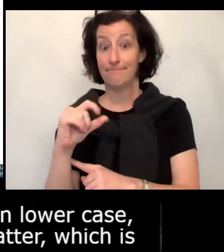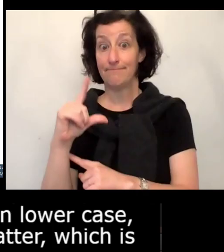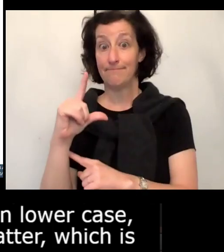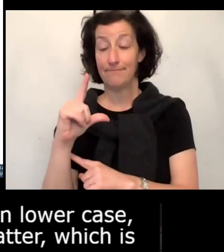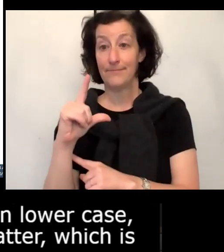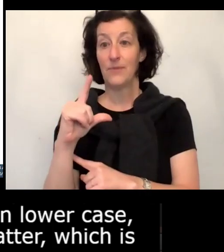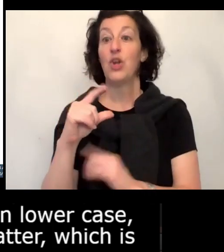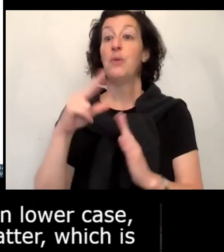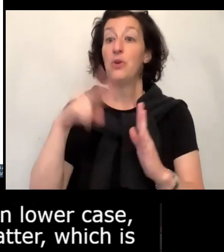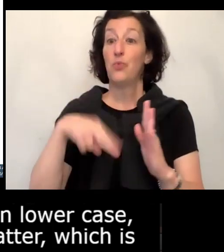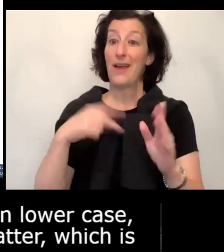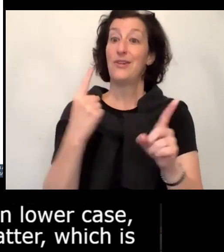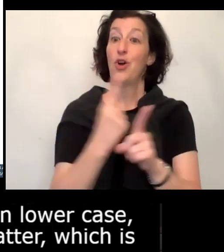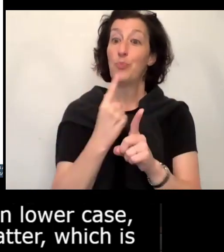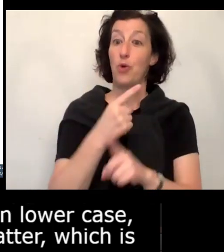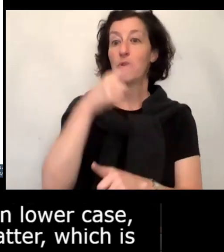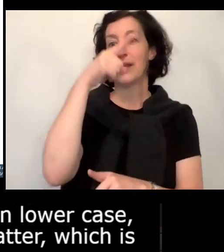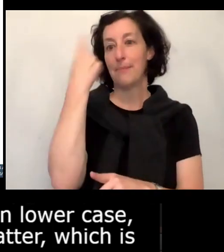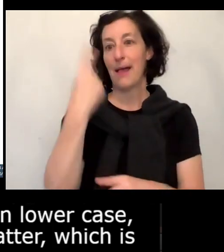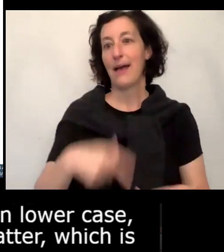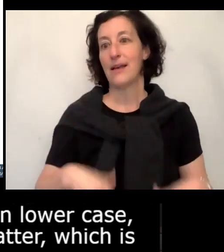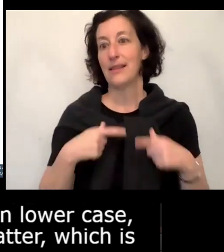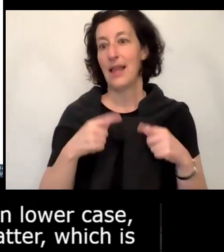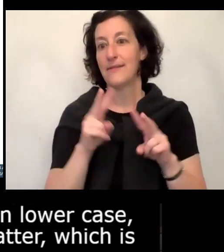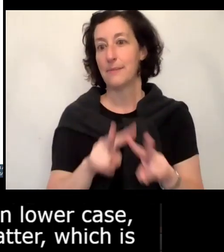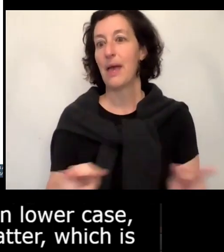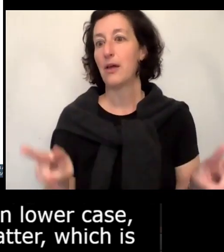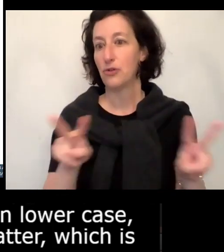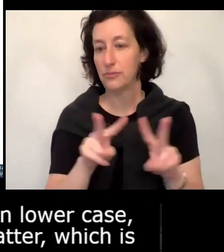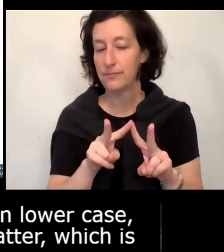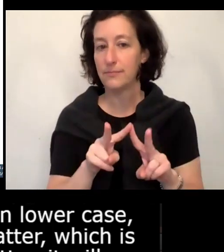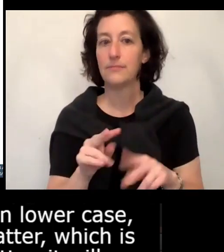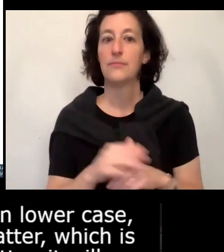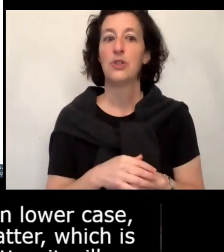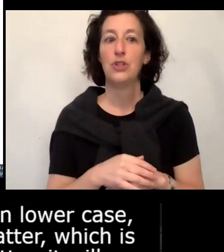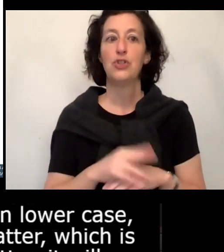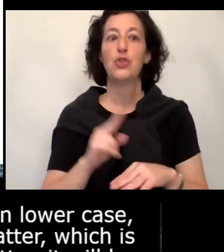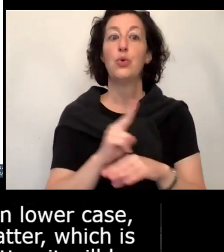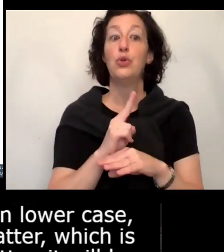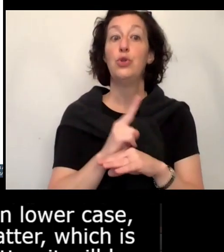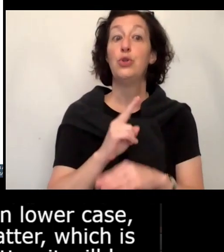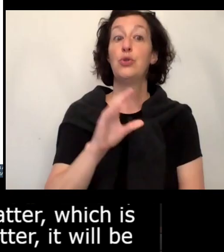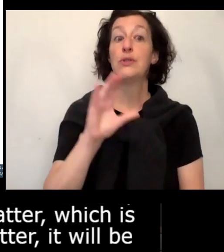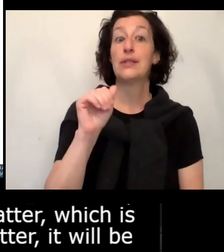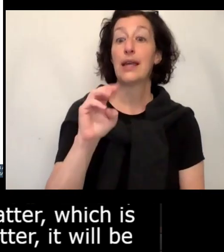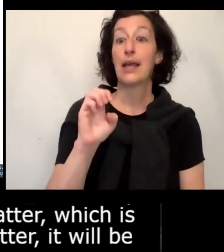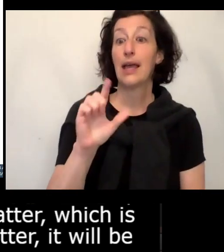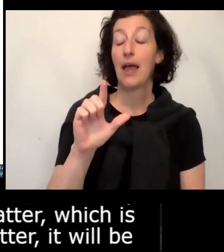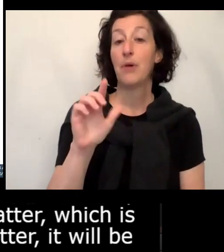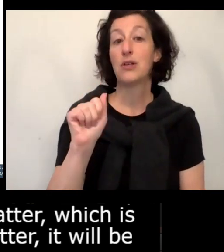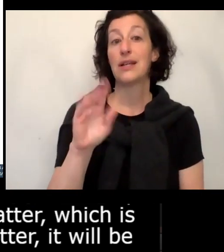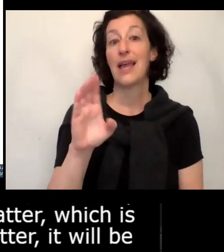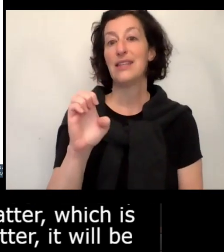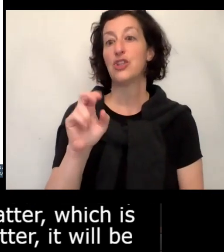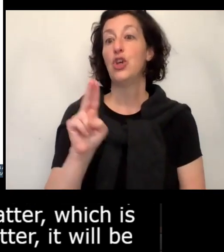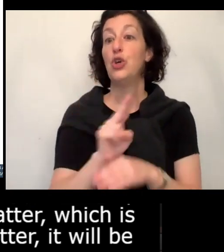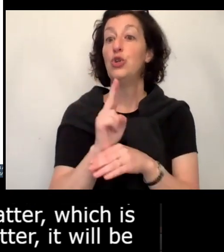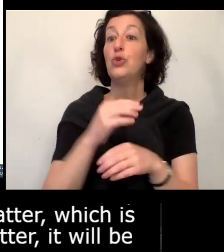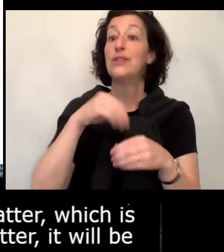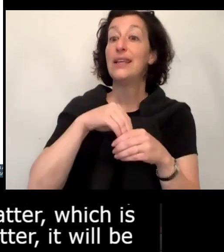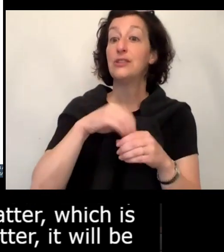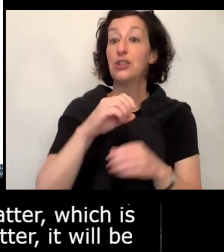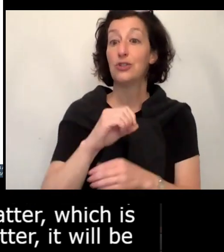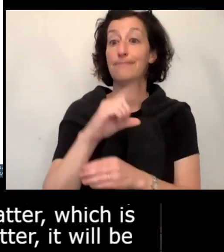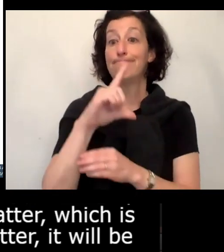Matter. So use camel case, use the internal capitals.